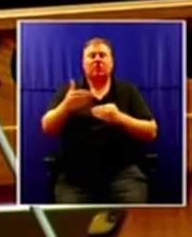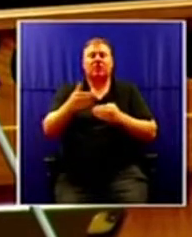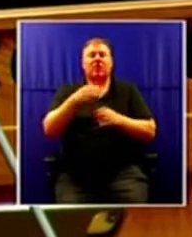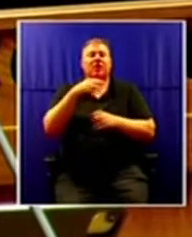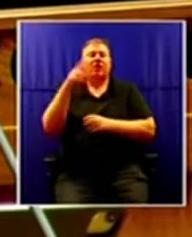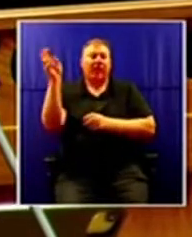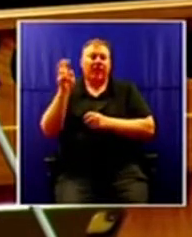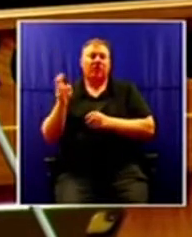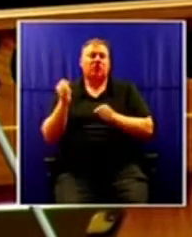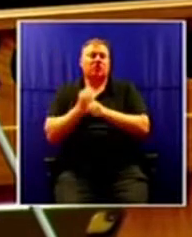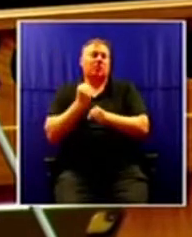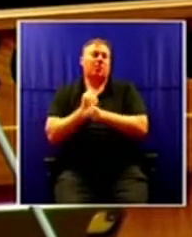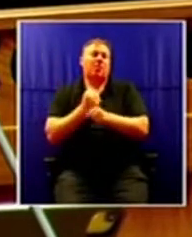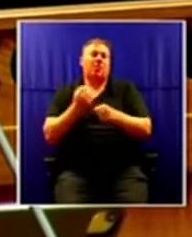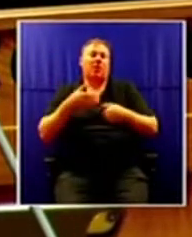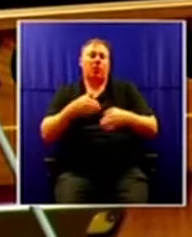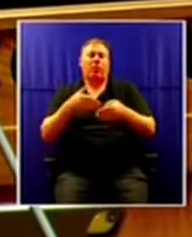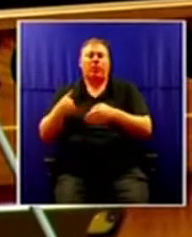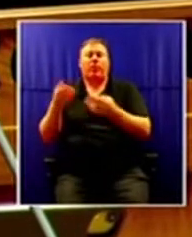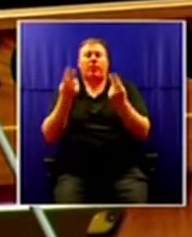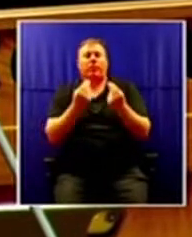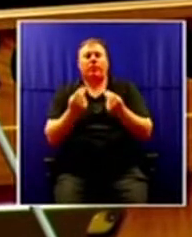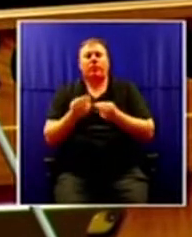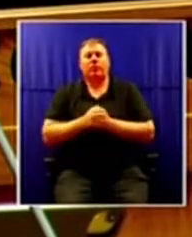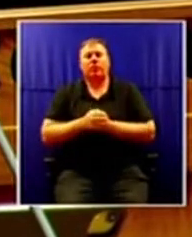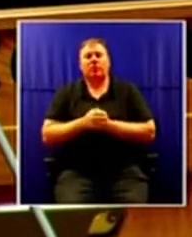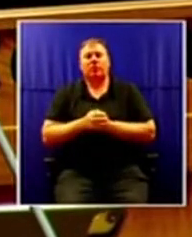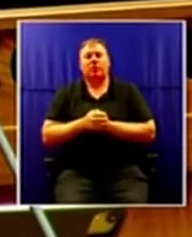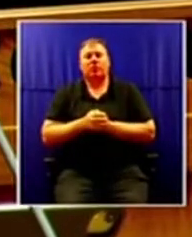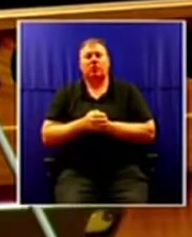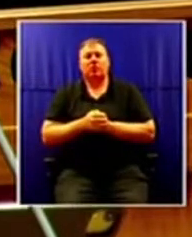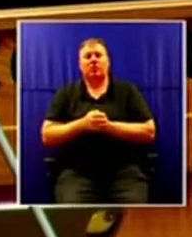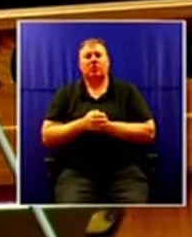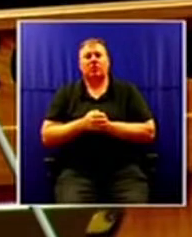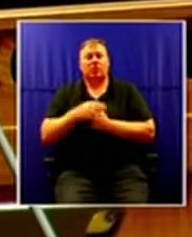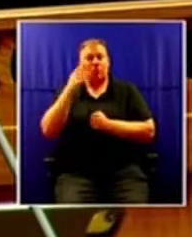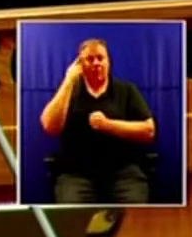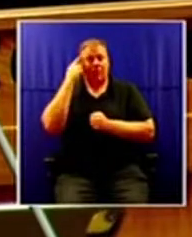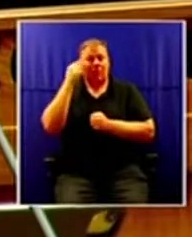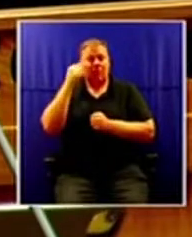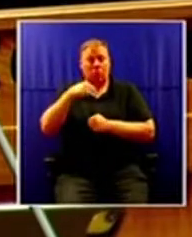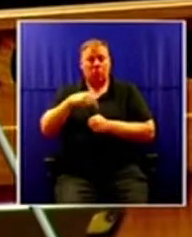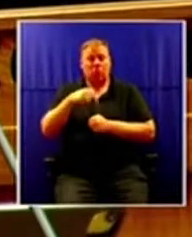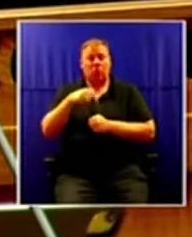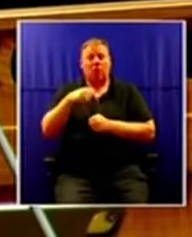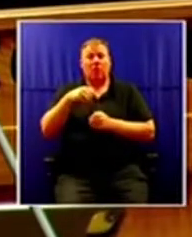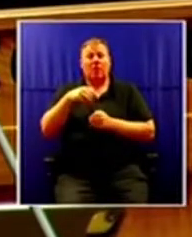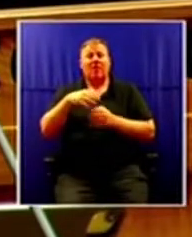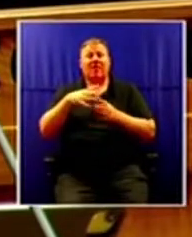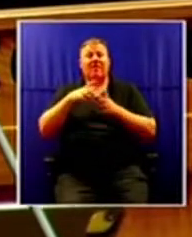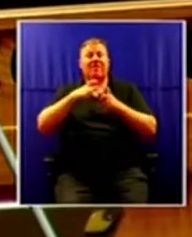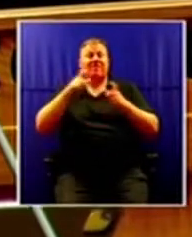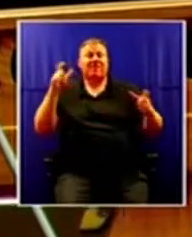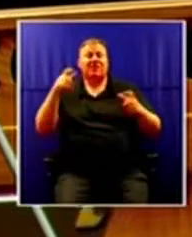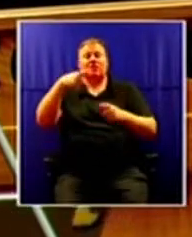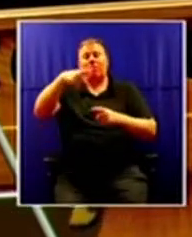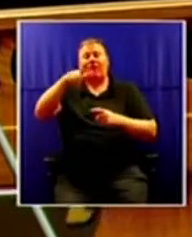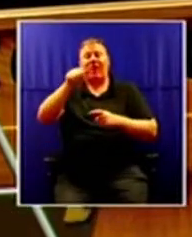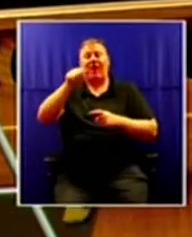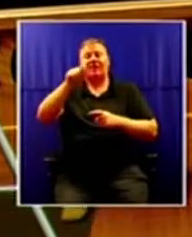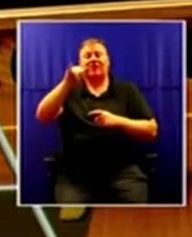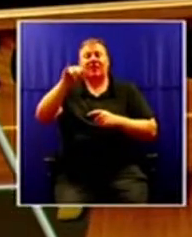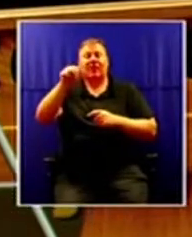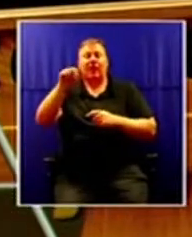group metals, remembering, of course, that we are the biggest platinum producer in the world. Now, through